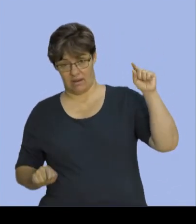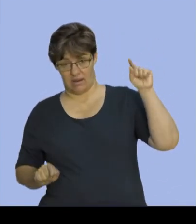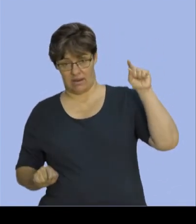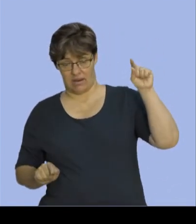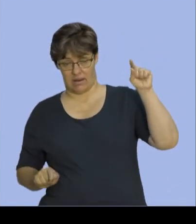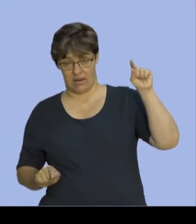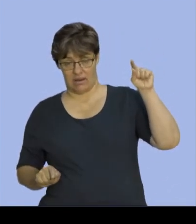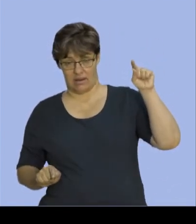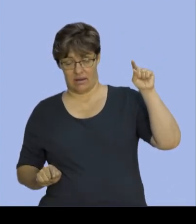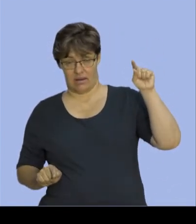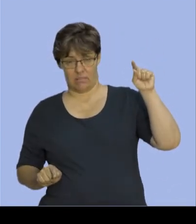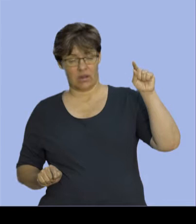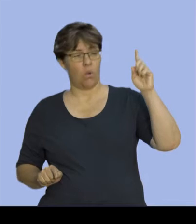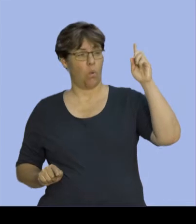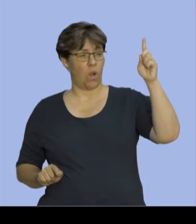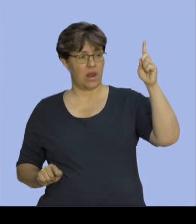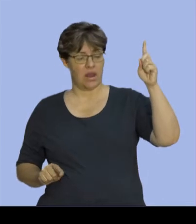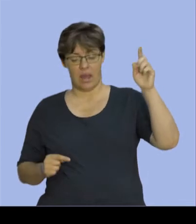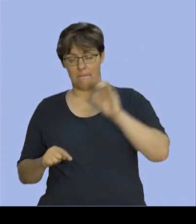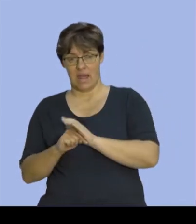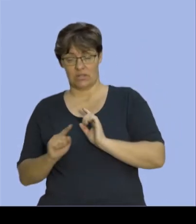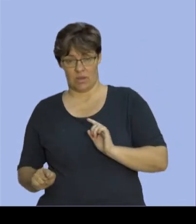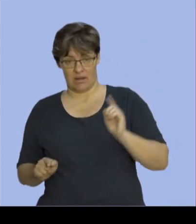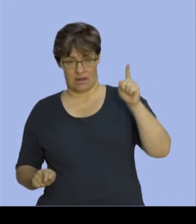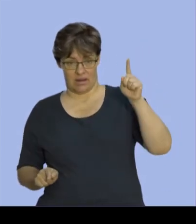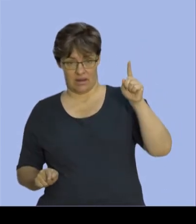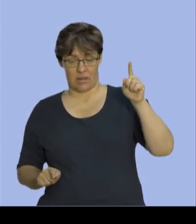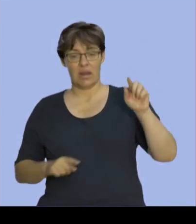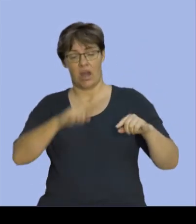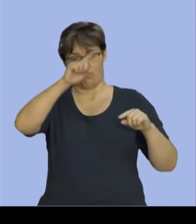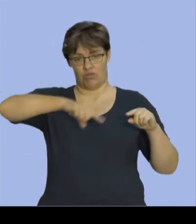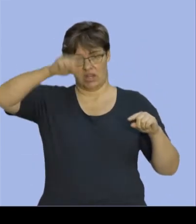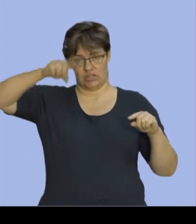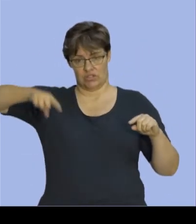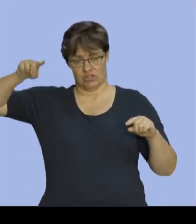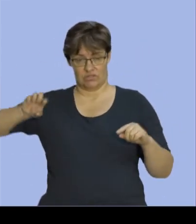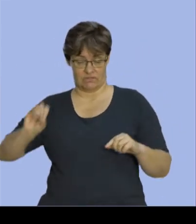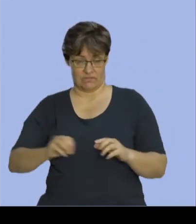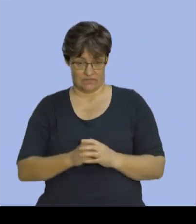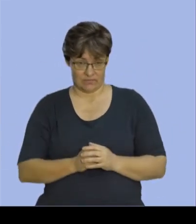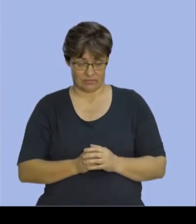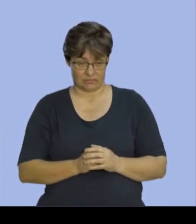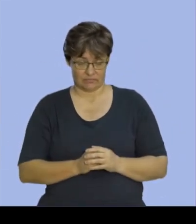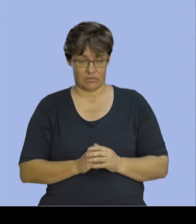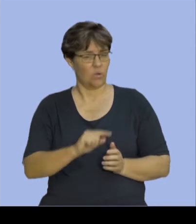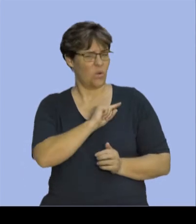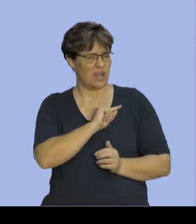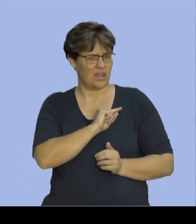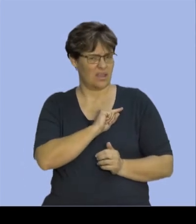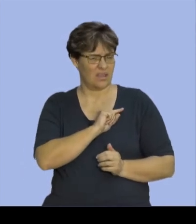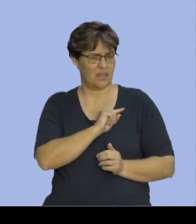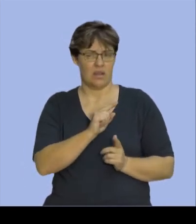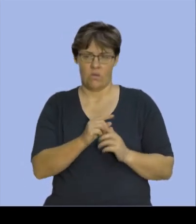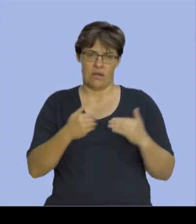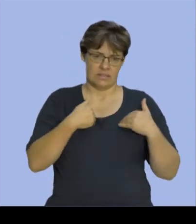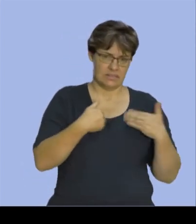So between 1 and -1, that's where our range is going to be. Why? Because that's where